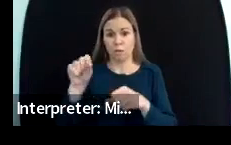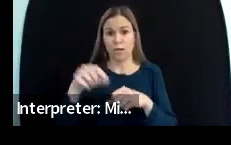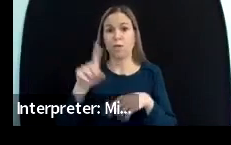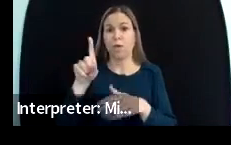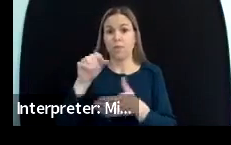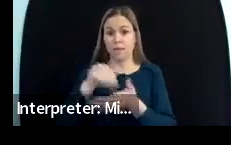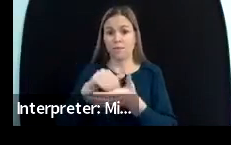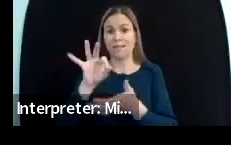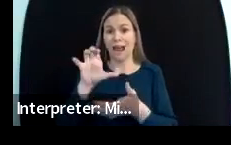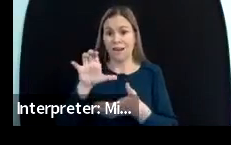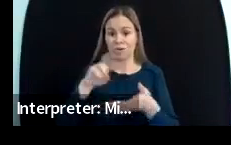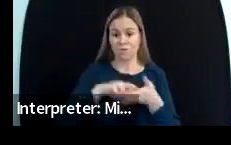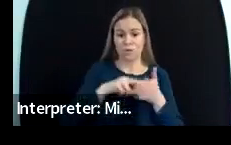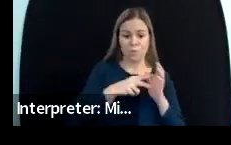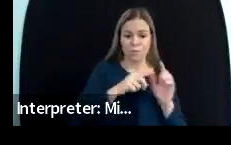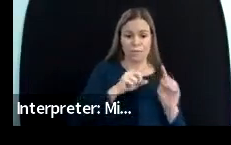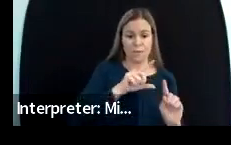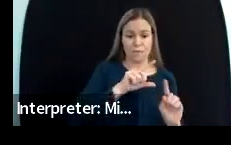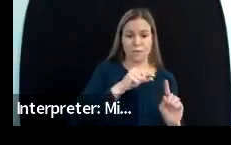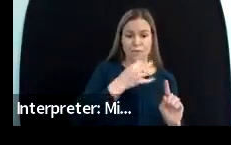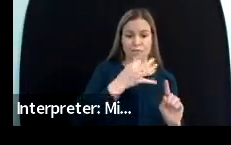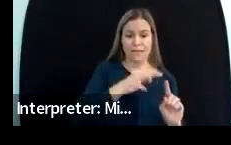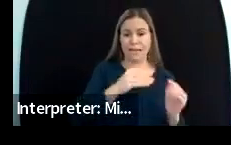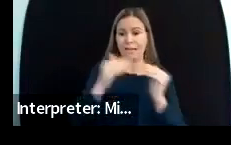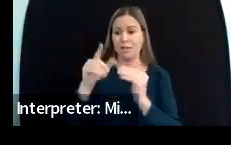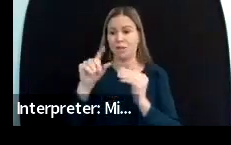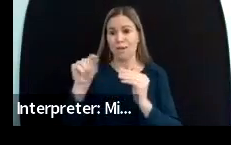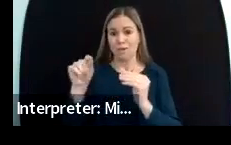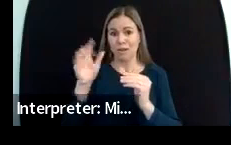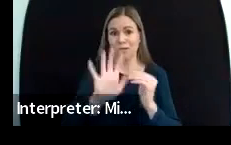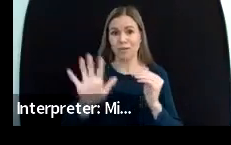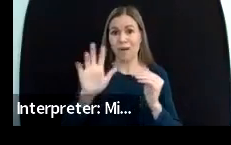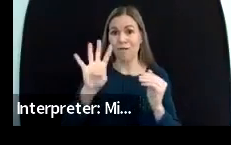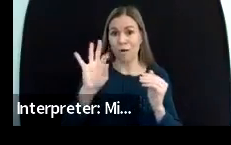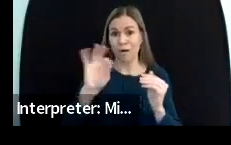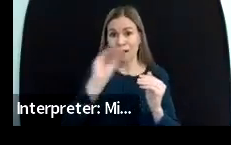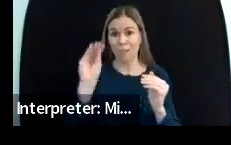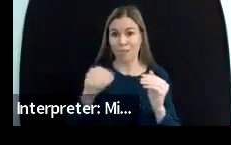49% increase from 2019. And in 2021, there were